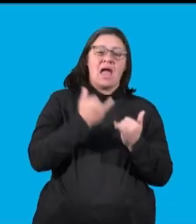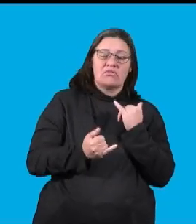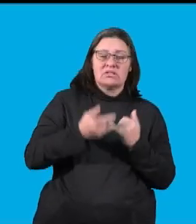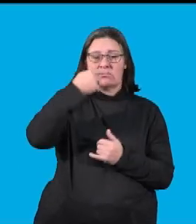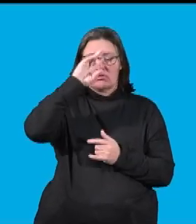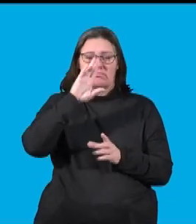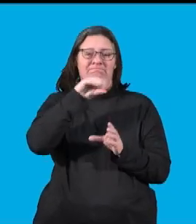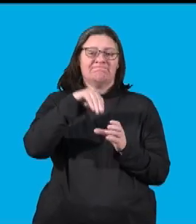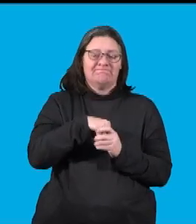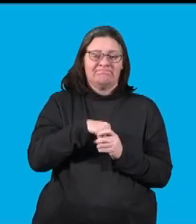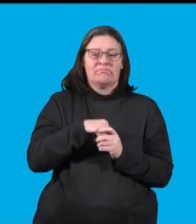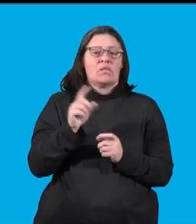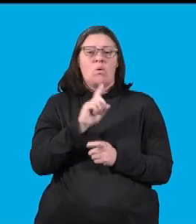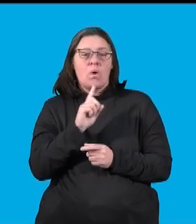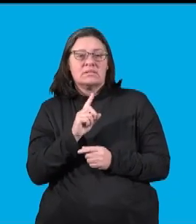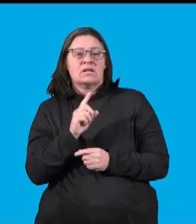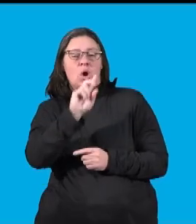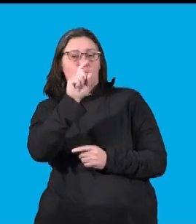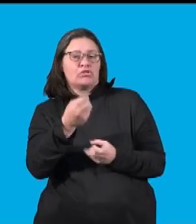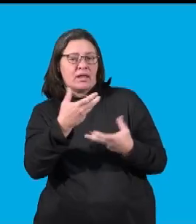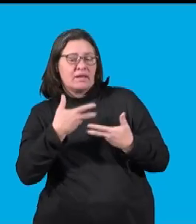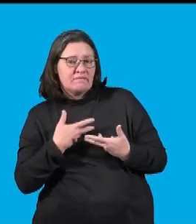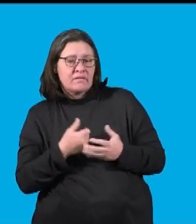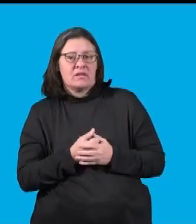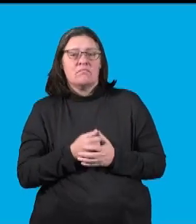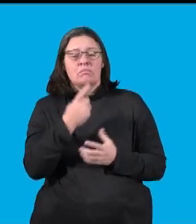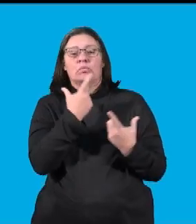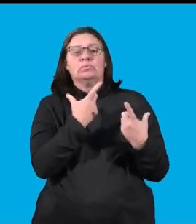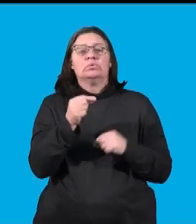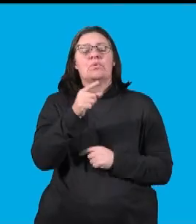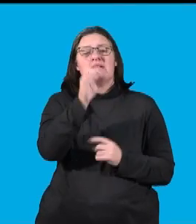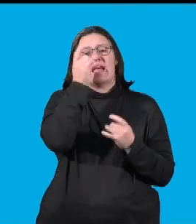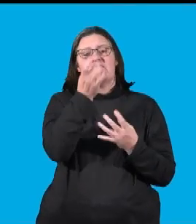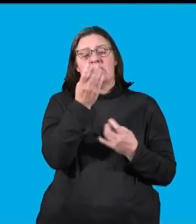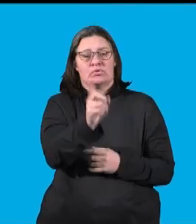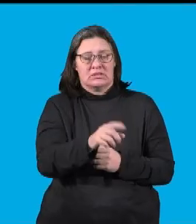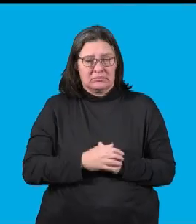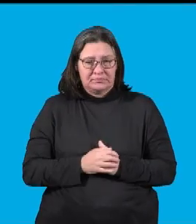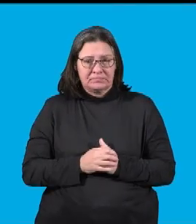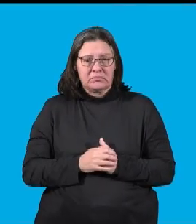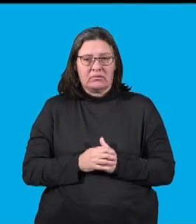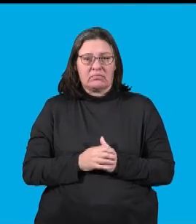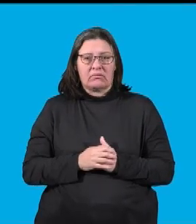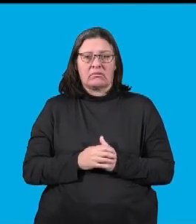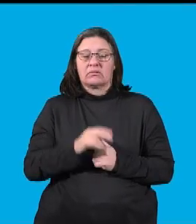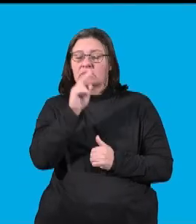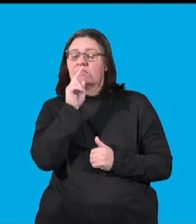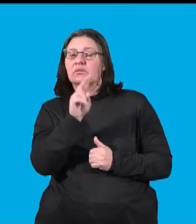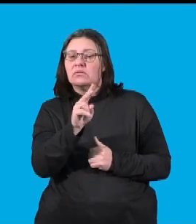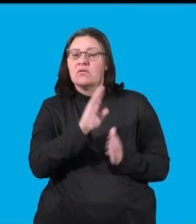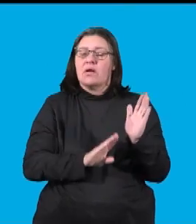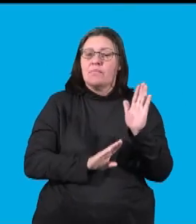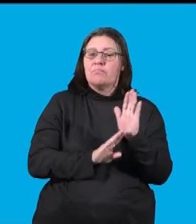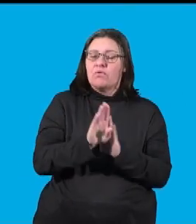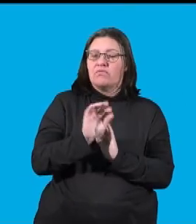in interpretation also creep in. What has the question given you and what do you do with that information? So today we're